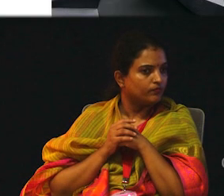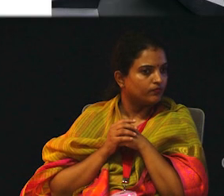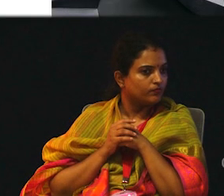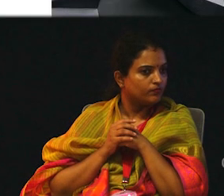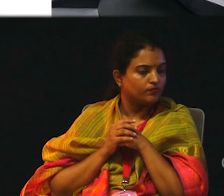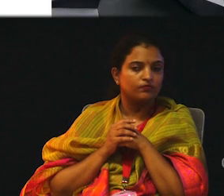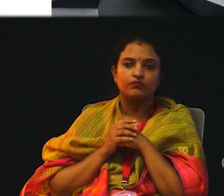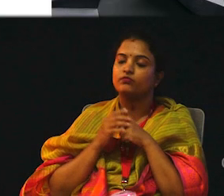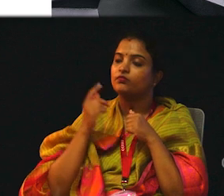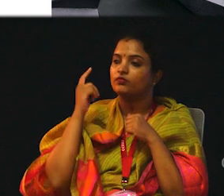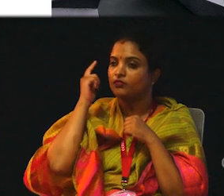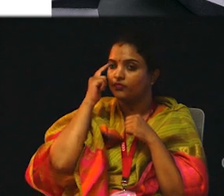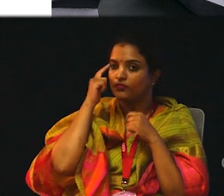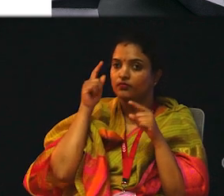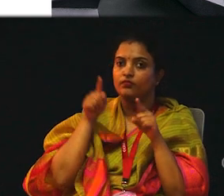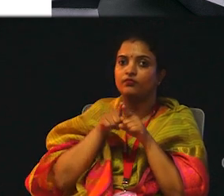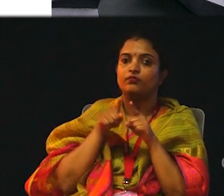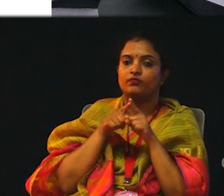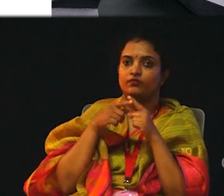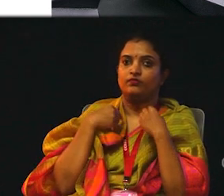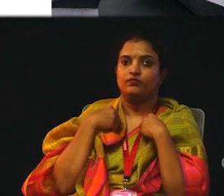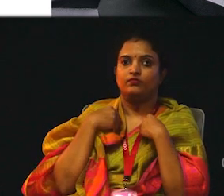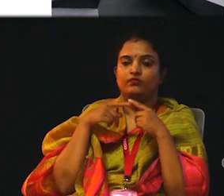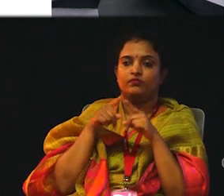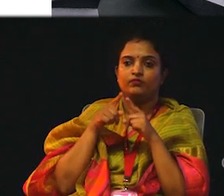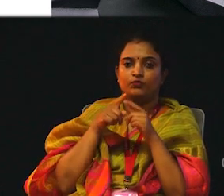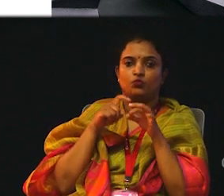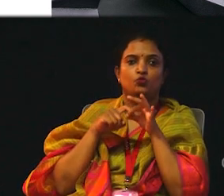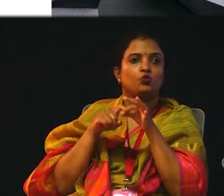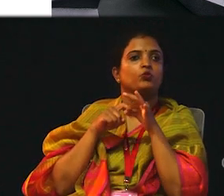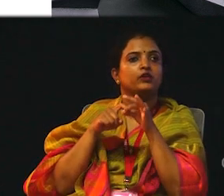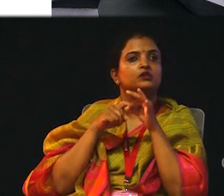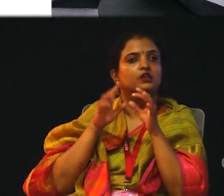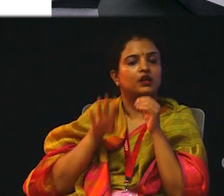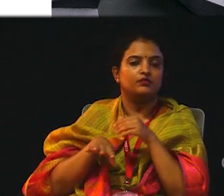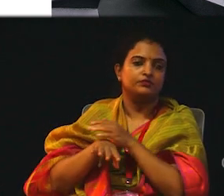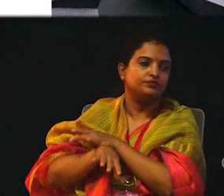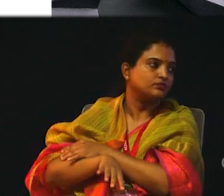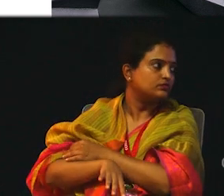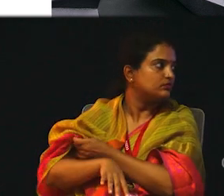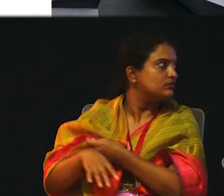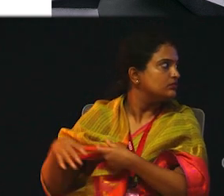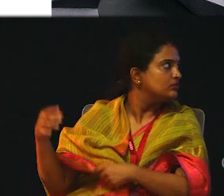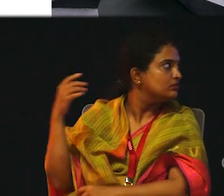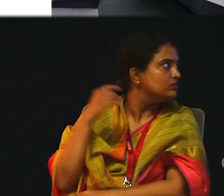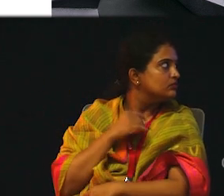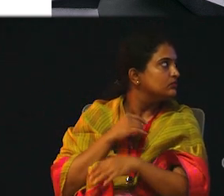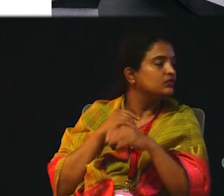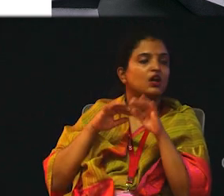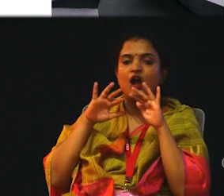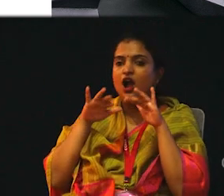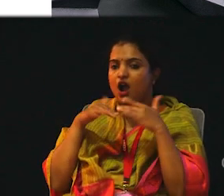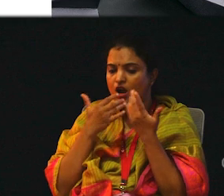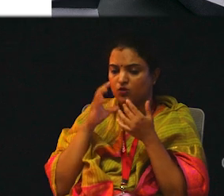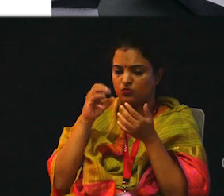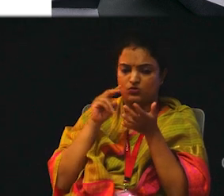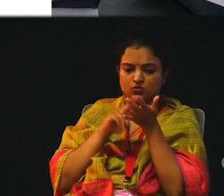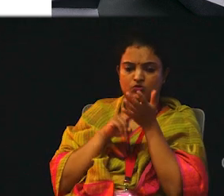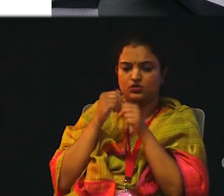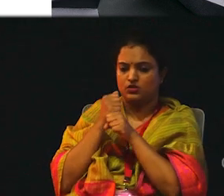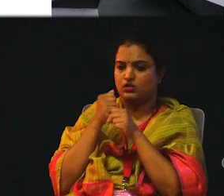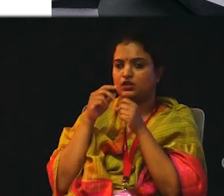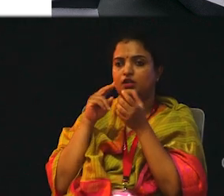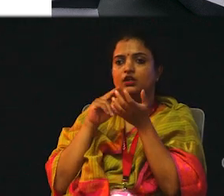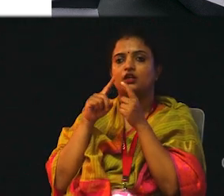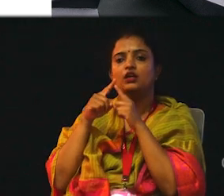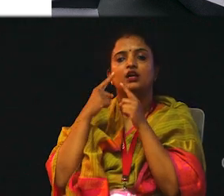In conclusion, I'm going to leave you now with a set of questions. How do cognitive structural changes